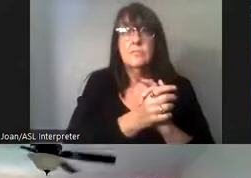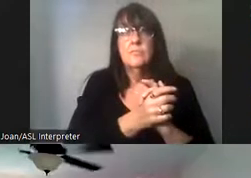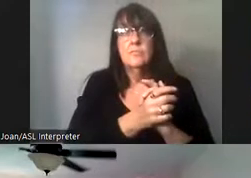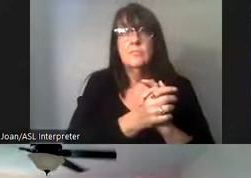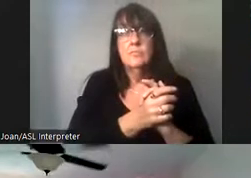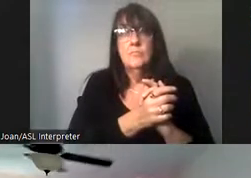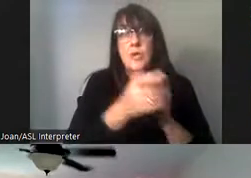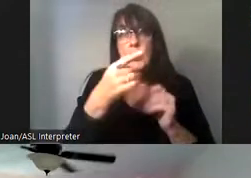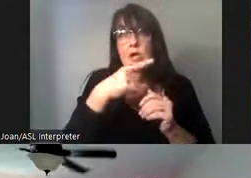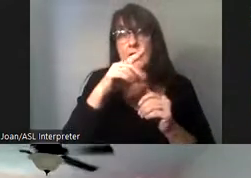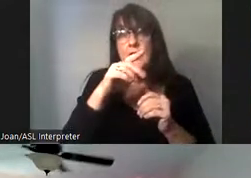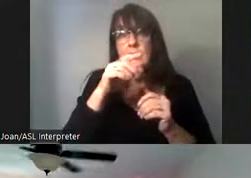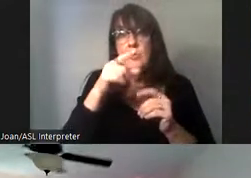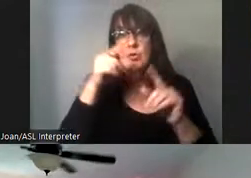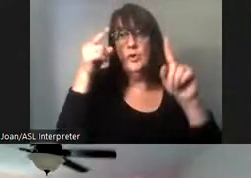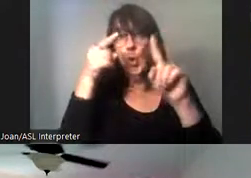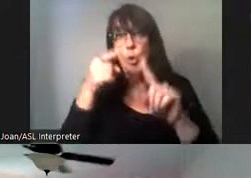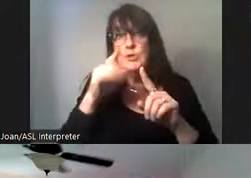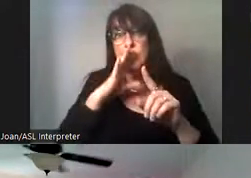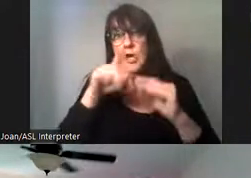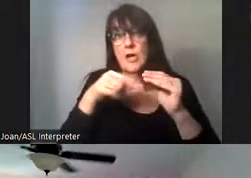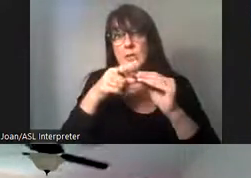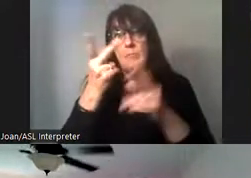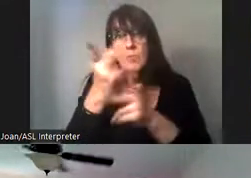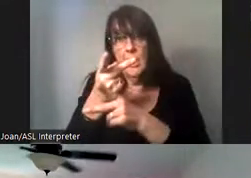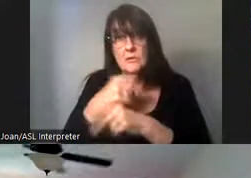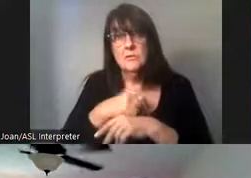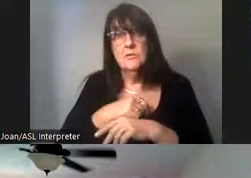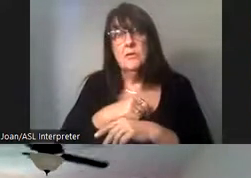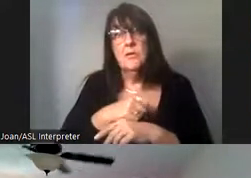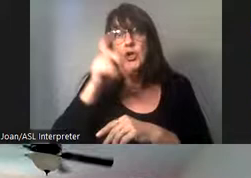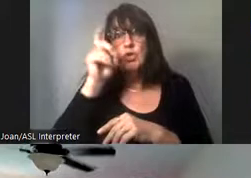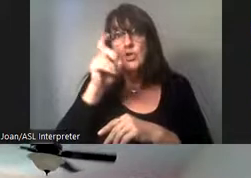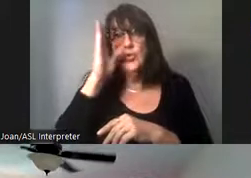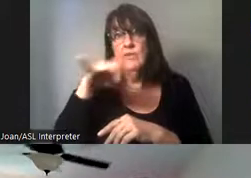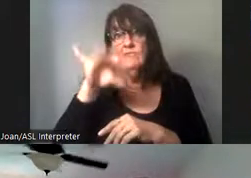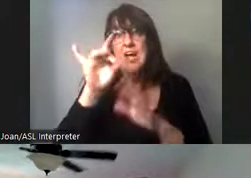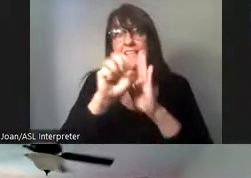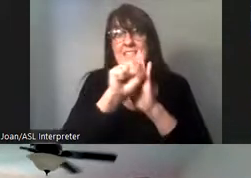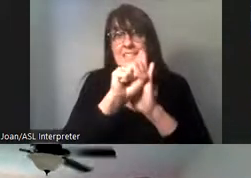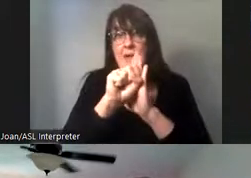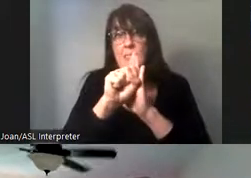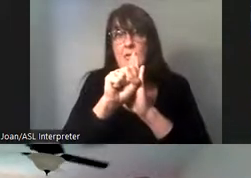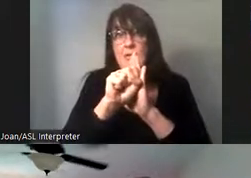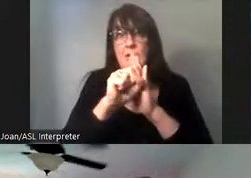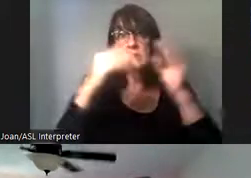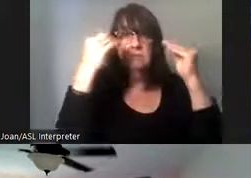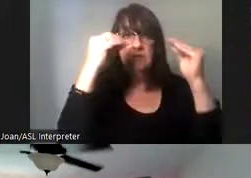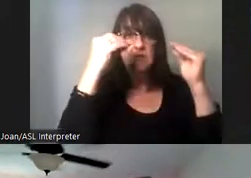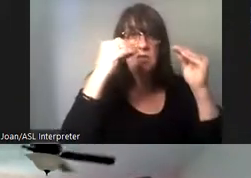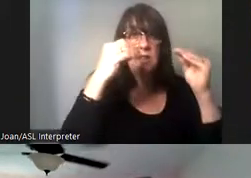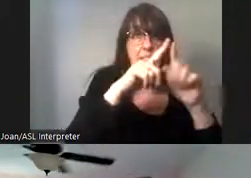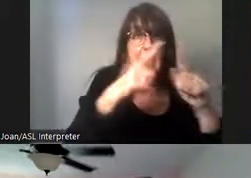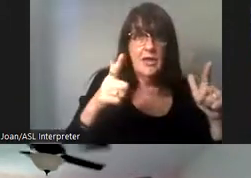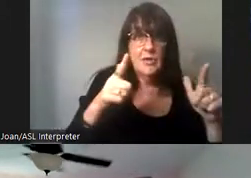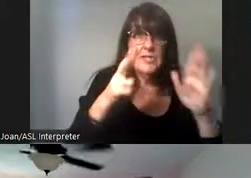Green Procurement Compilation, we talk a lot about products, but you will find sample solicitation language, sample